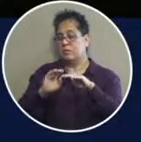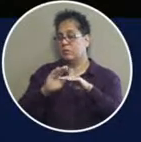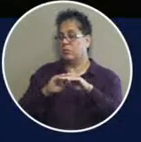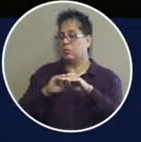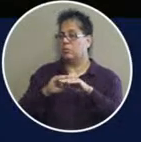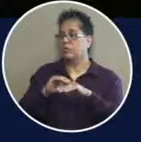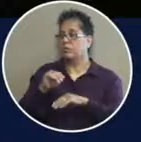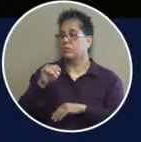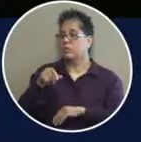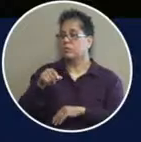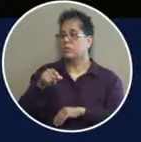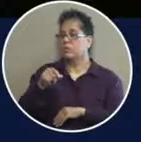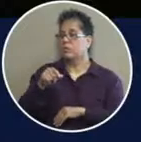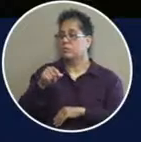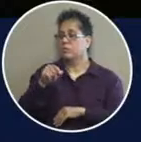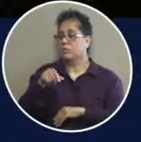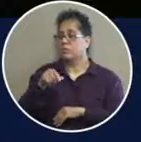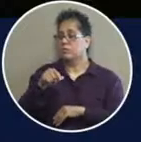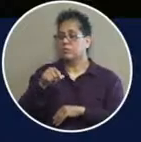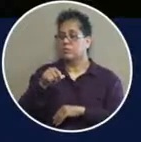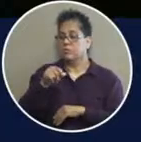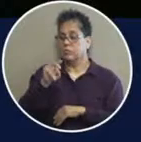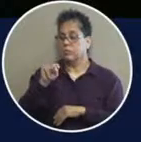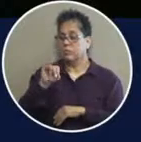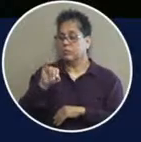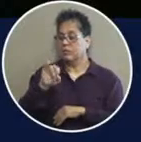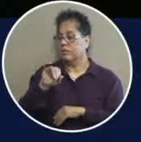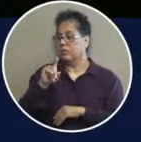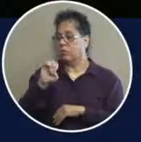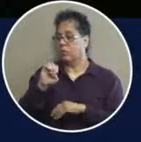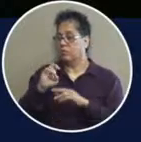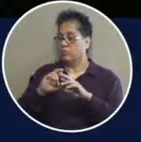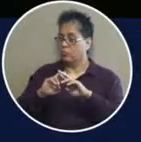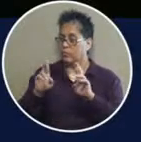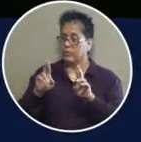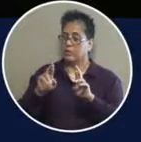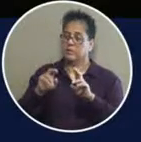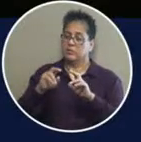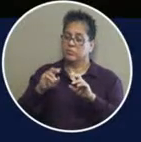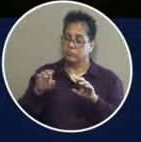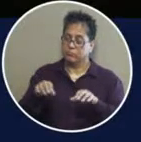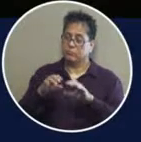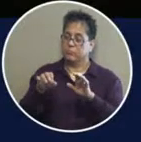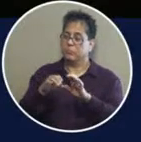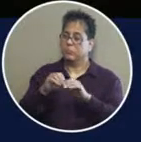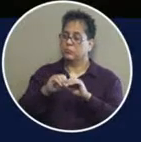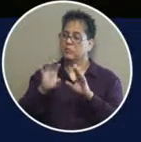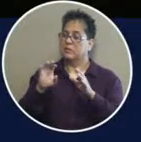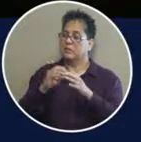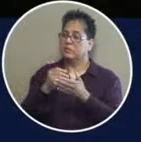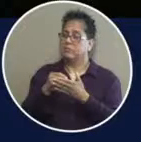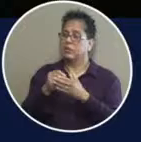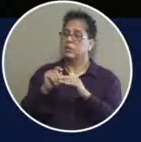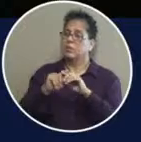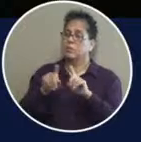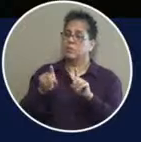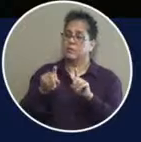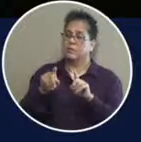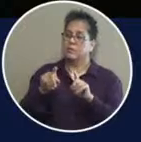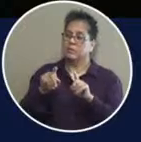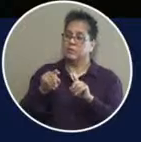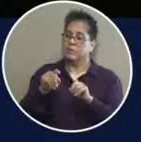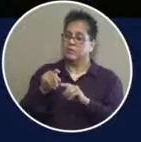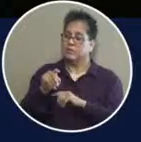Farini's presentation, it seems that she is ready to deploy those funds, and I would just encourage you to take a